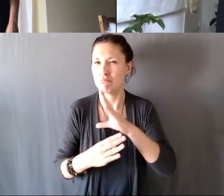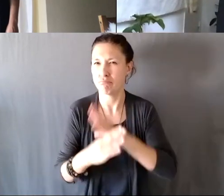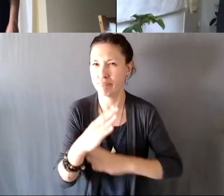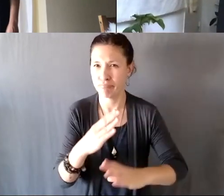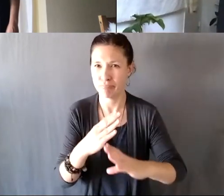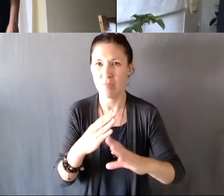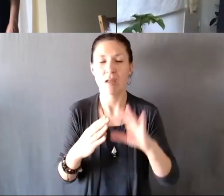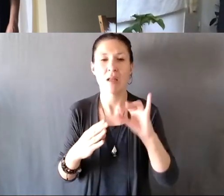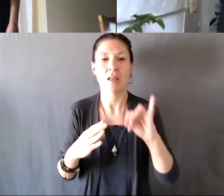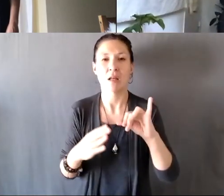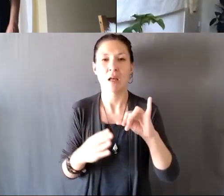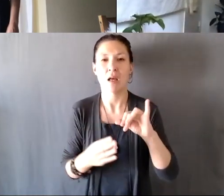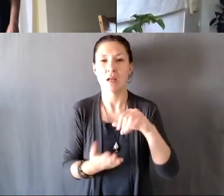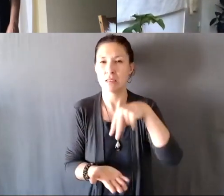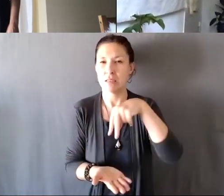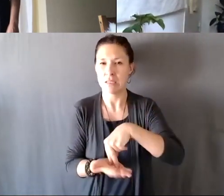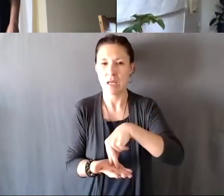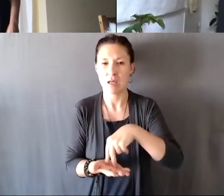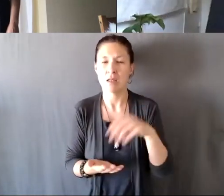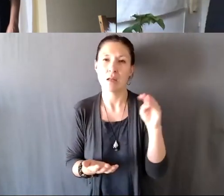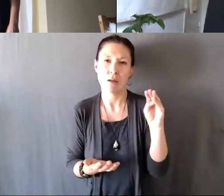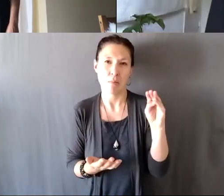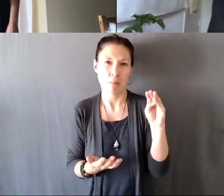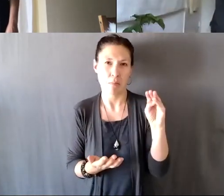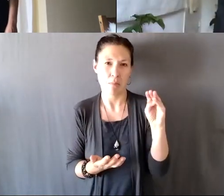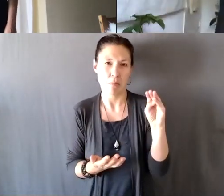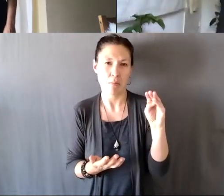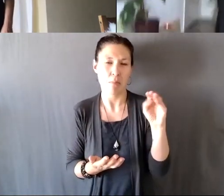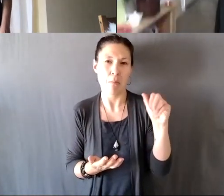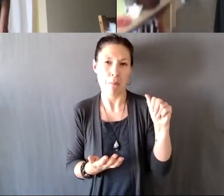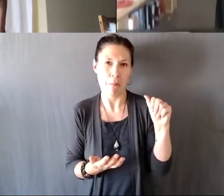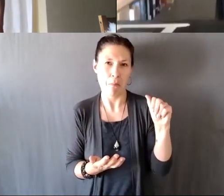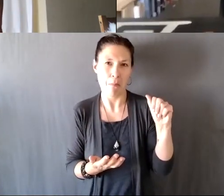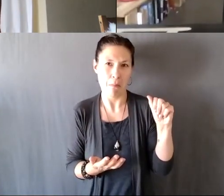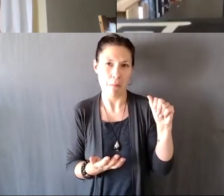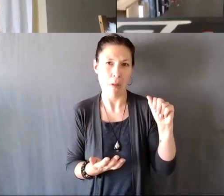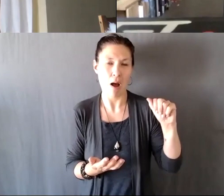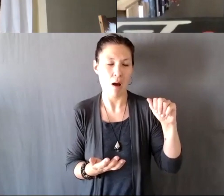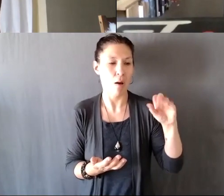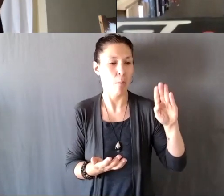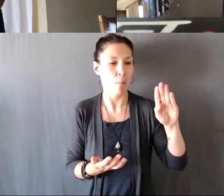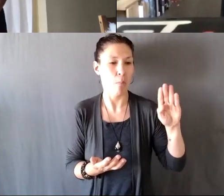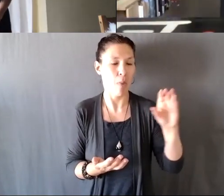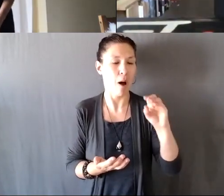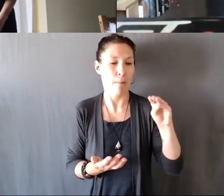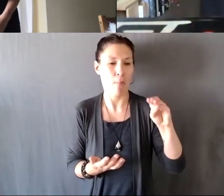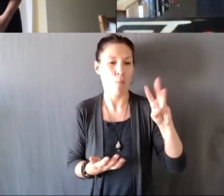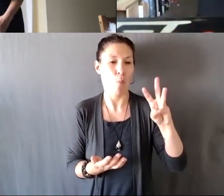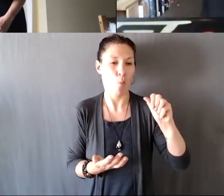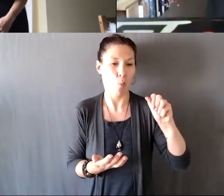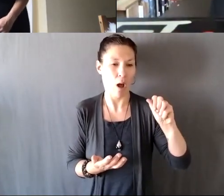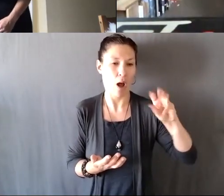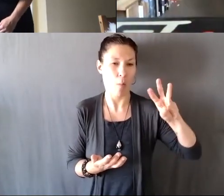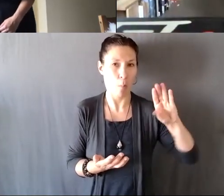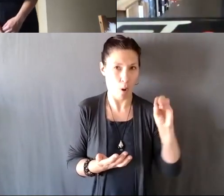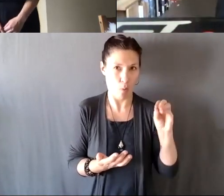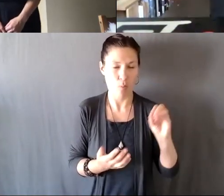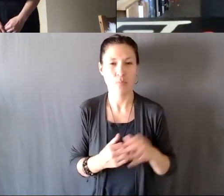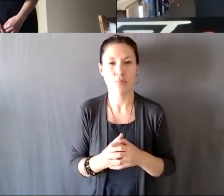horse stance. So to form your Ma Bo, I have to show you my feet.